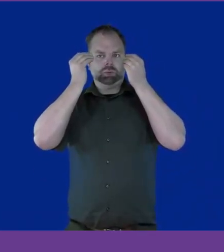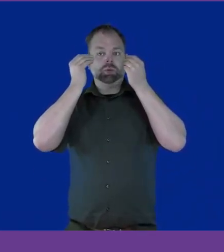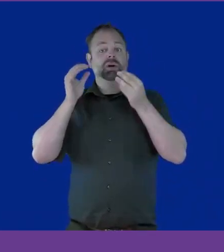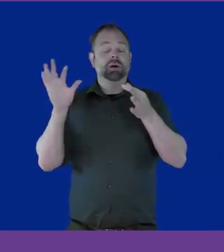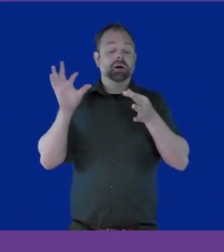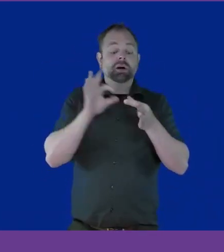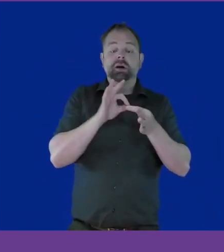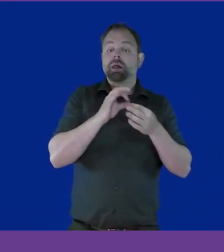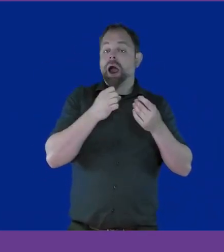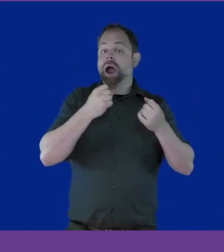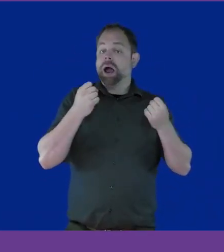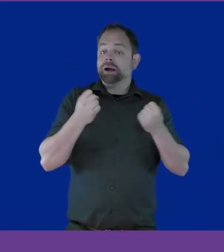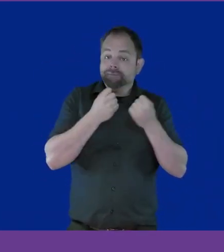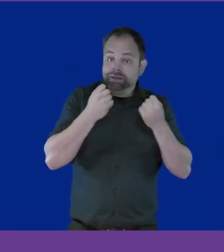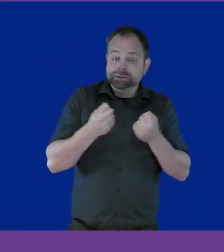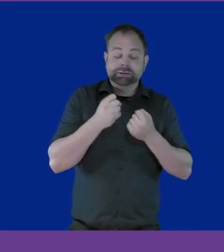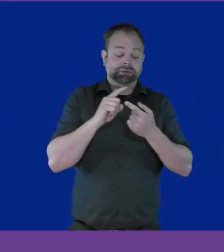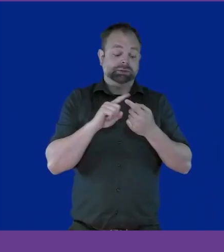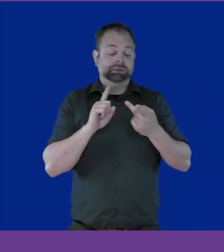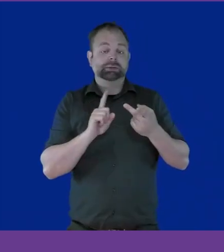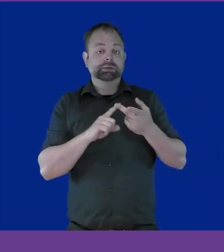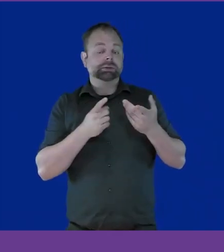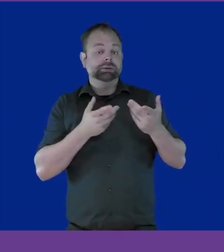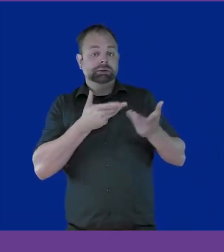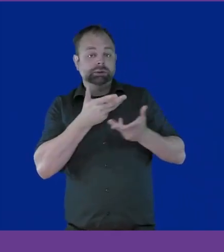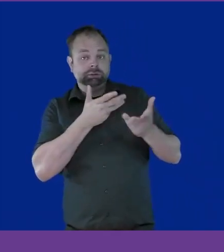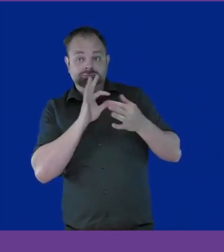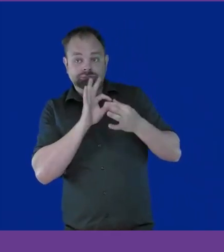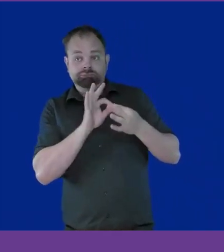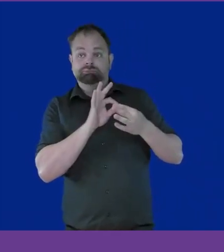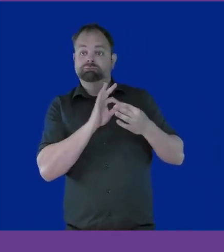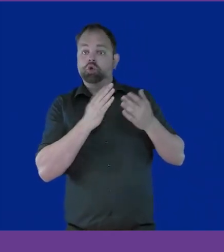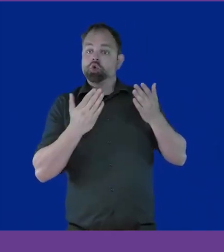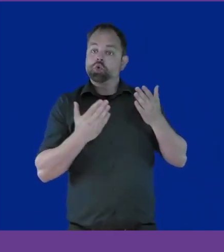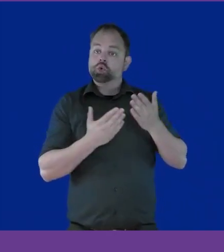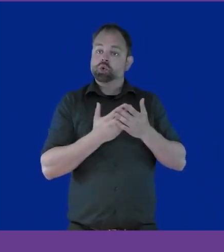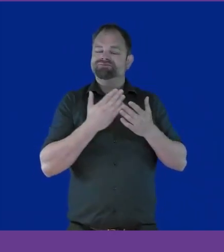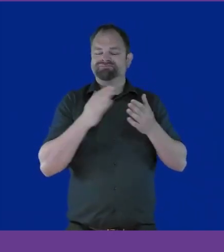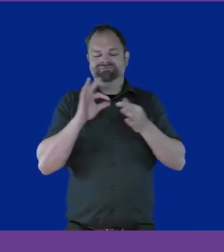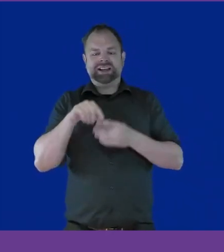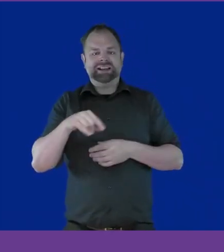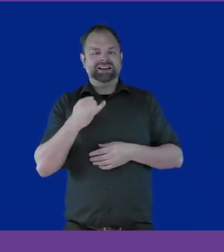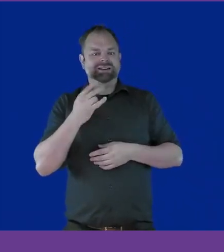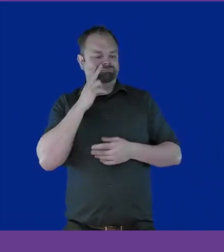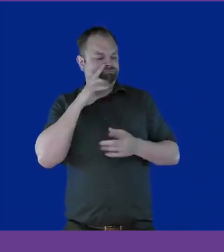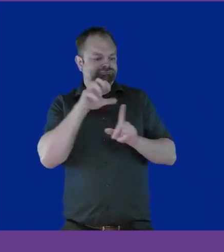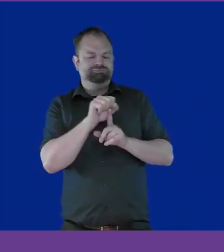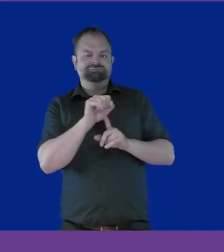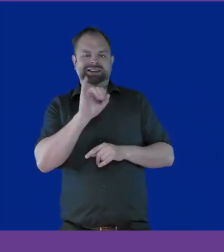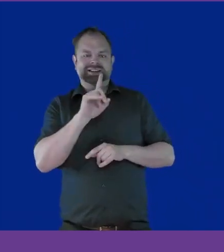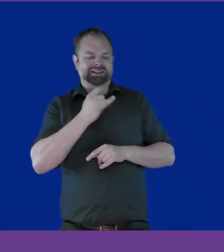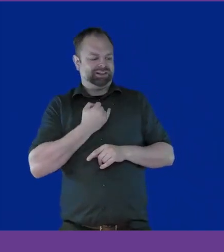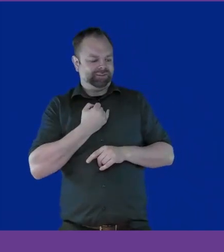2 measures which are used. And I think there is, in particular, when we talk about